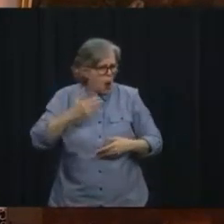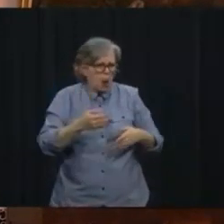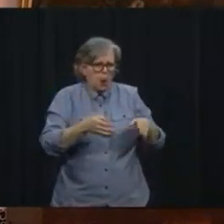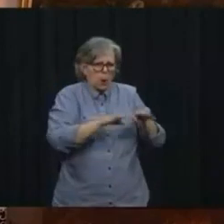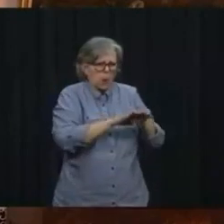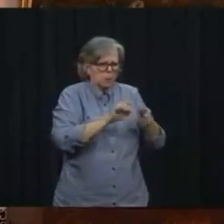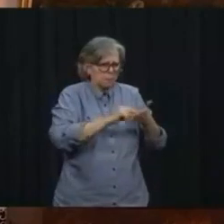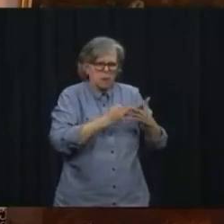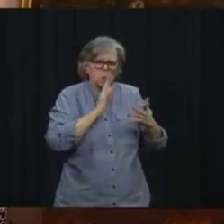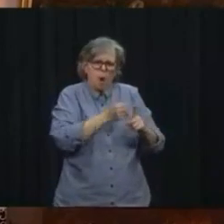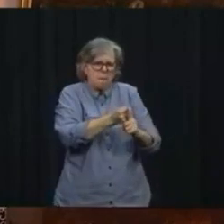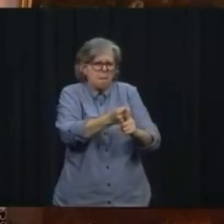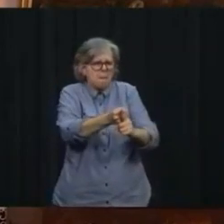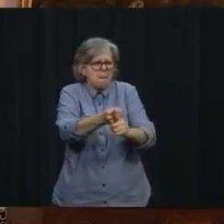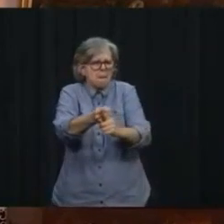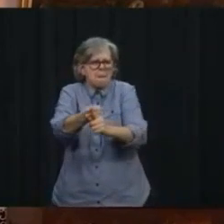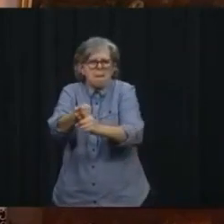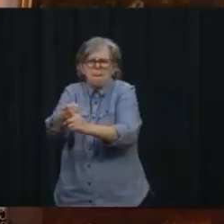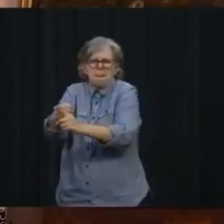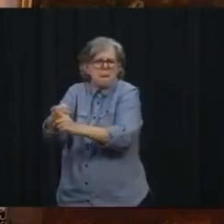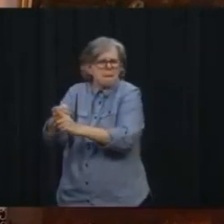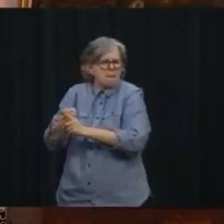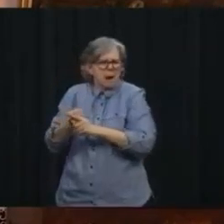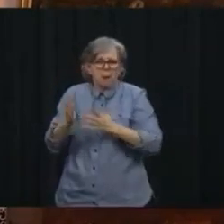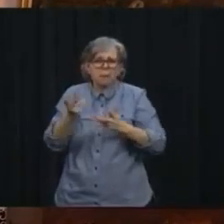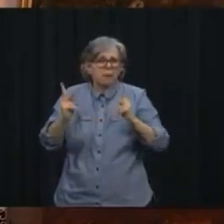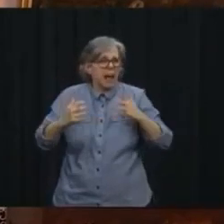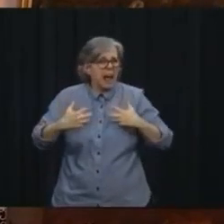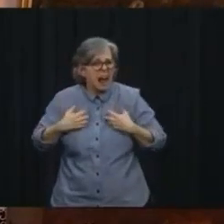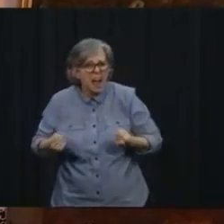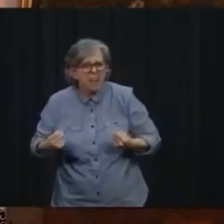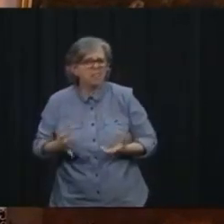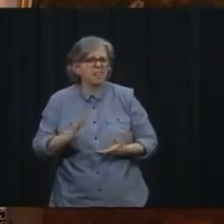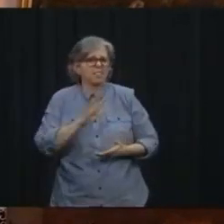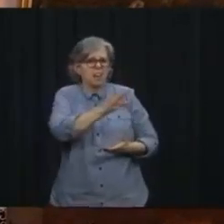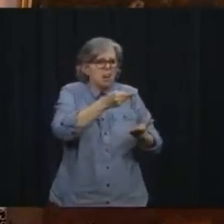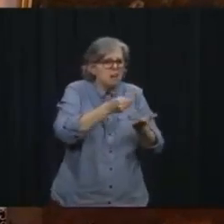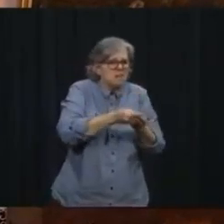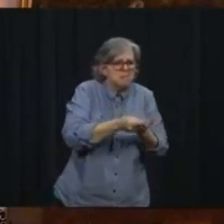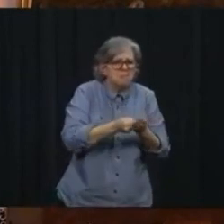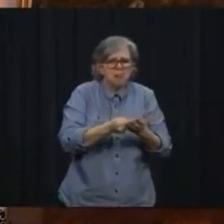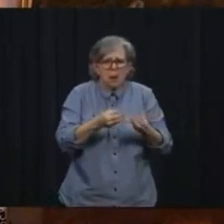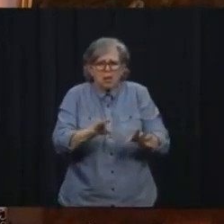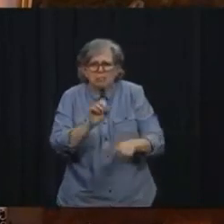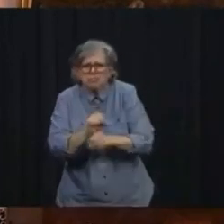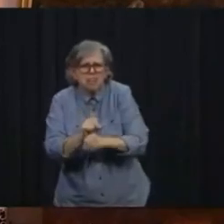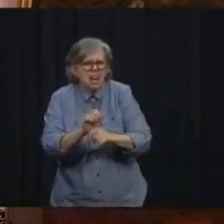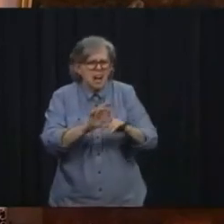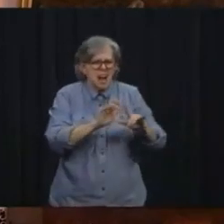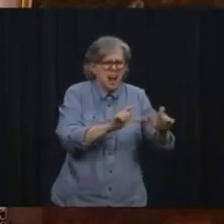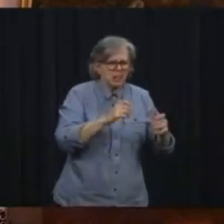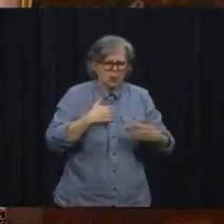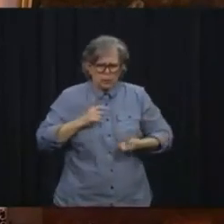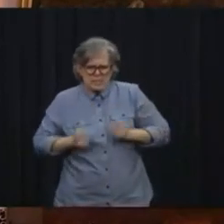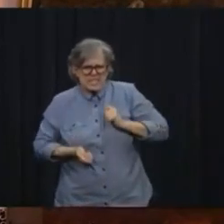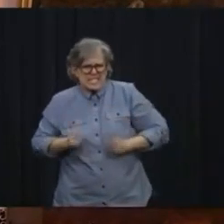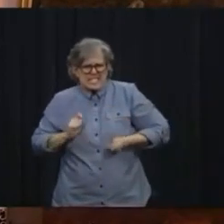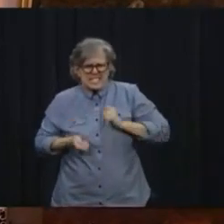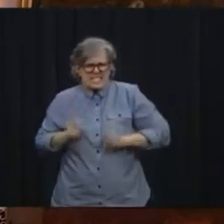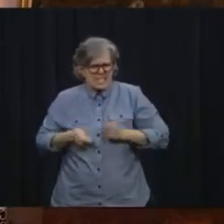these innovators on the ground, and we need to get over this thought, yes, we are behind Washington